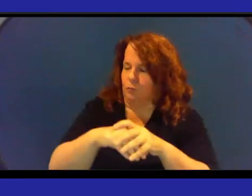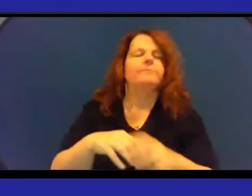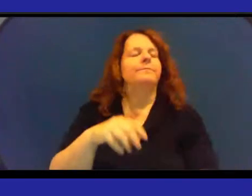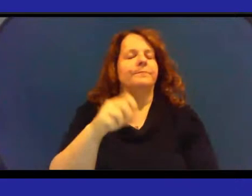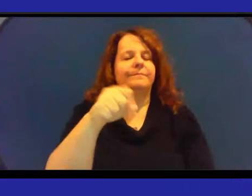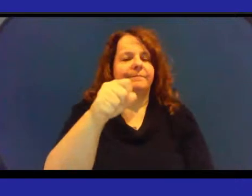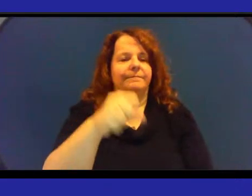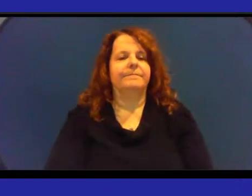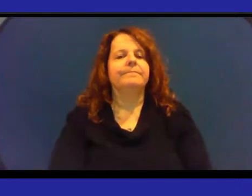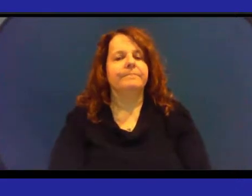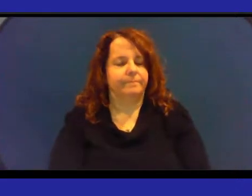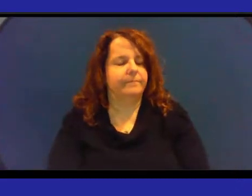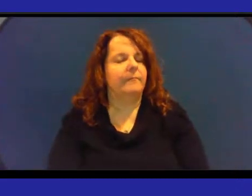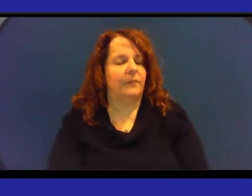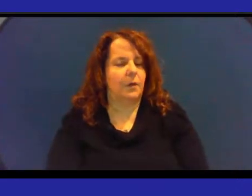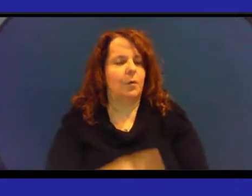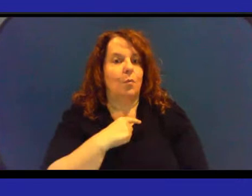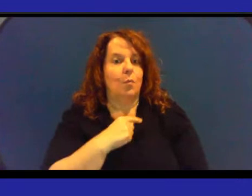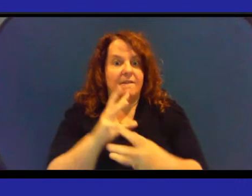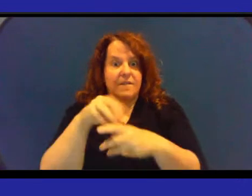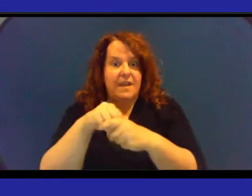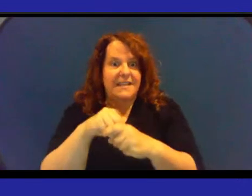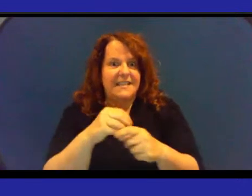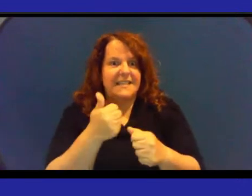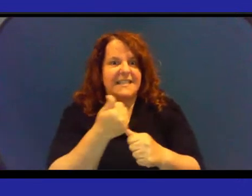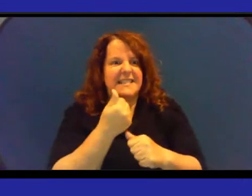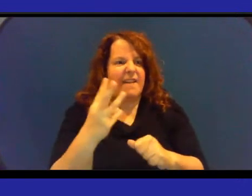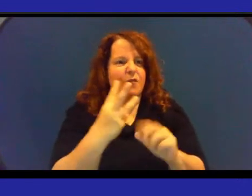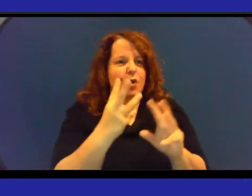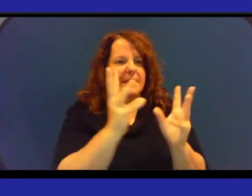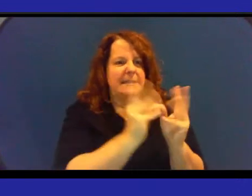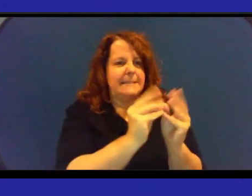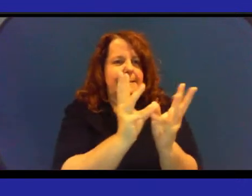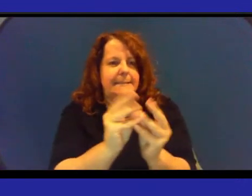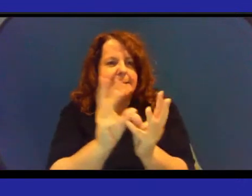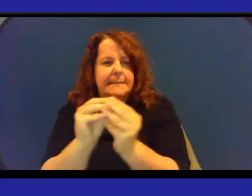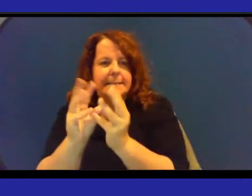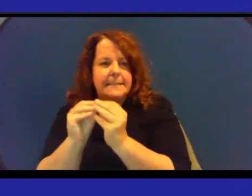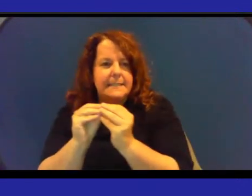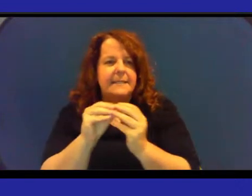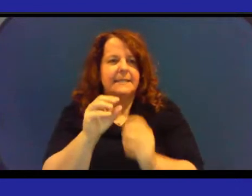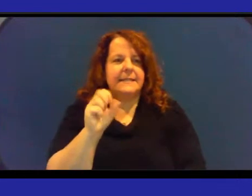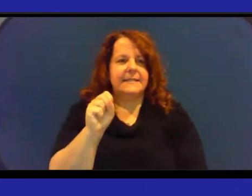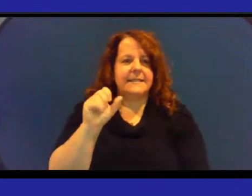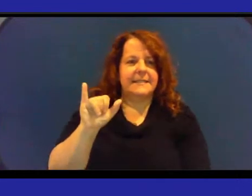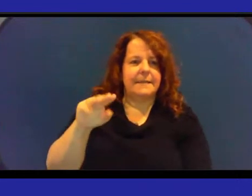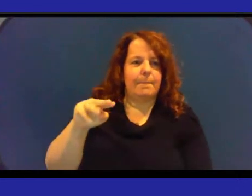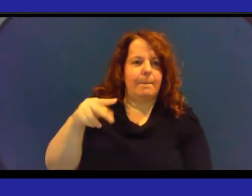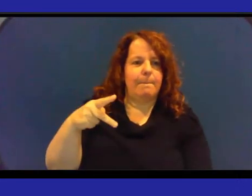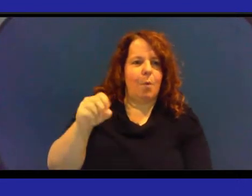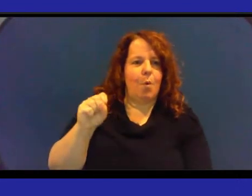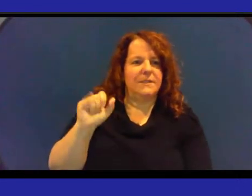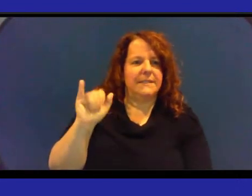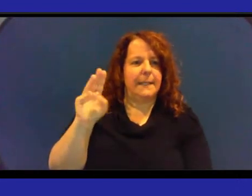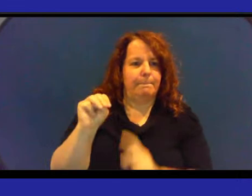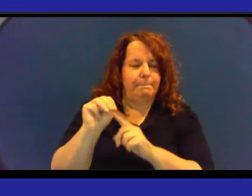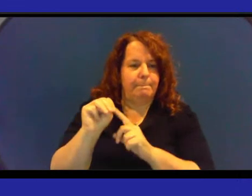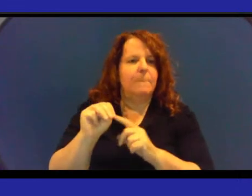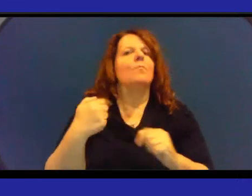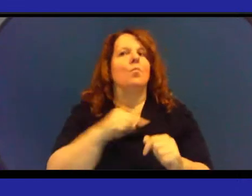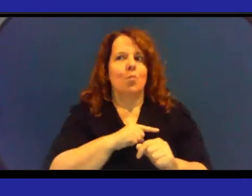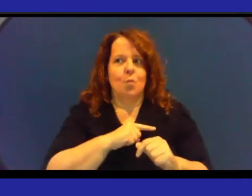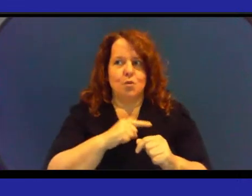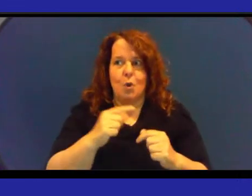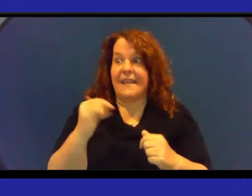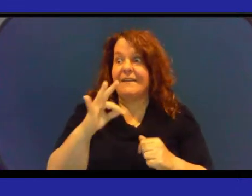now is we've participated in several symposiums. Whenever it's Food and Nutrition Week, we've developed an online system so individuals